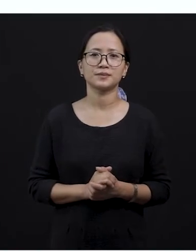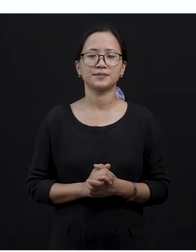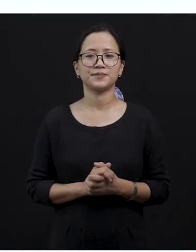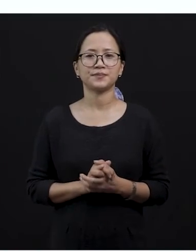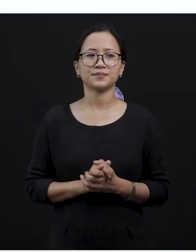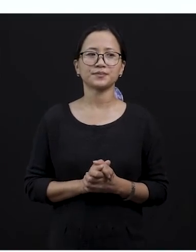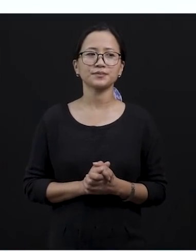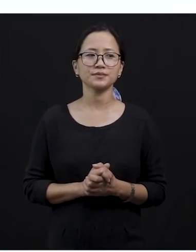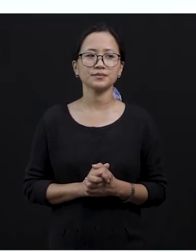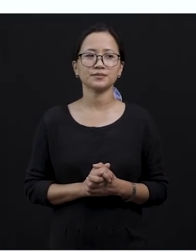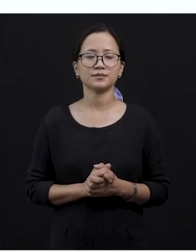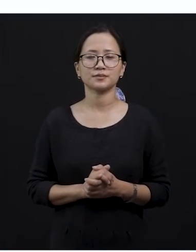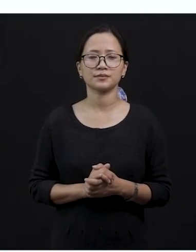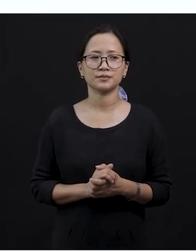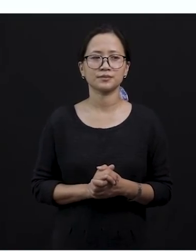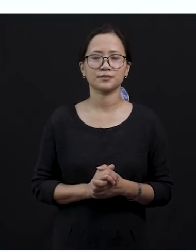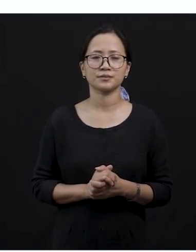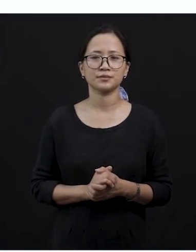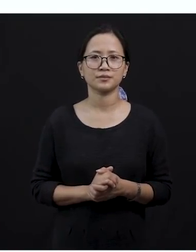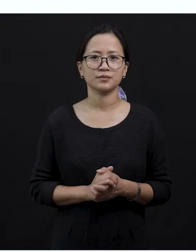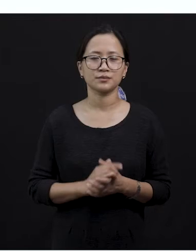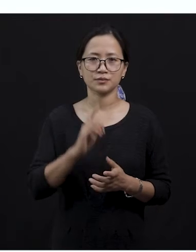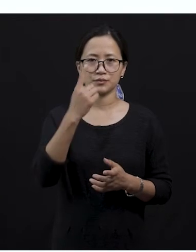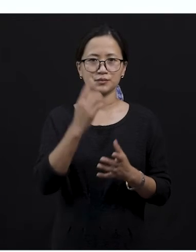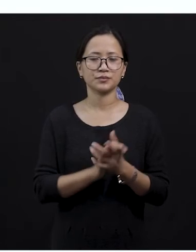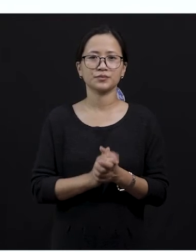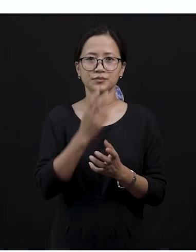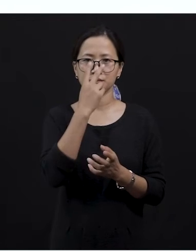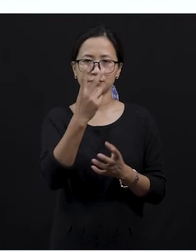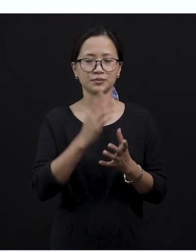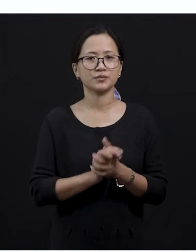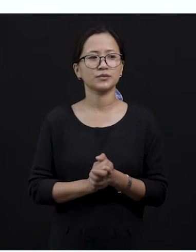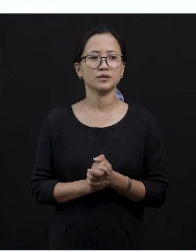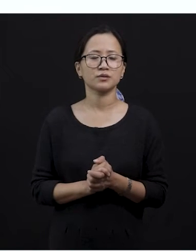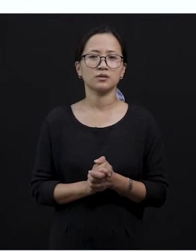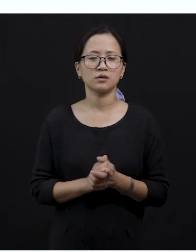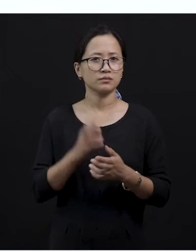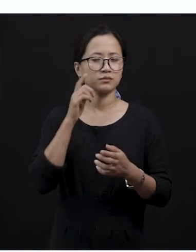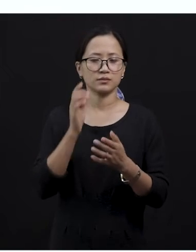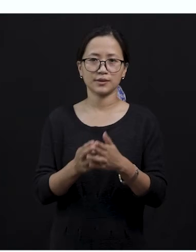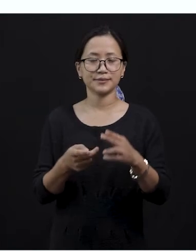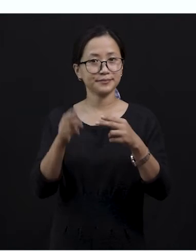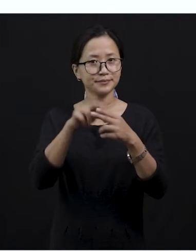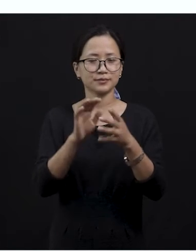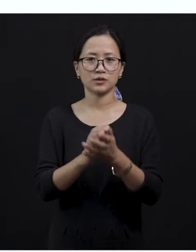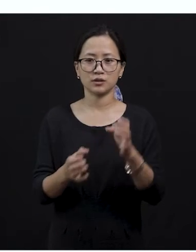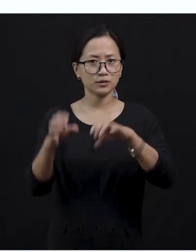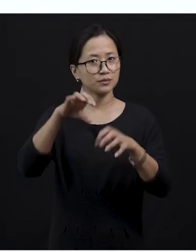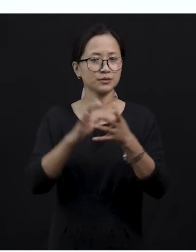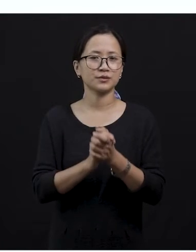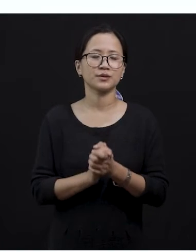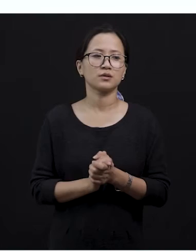solid. All right, then let us do one more. Okay, one more experiment. See, in a glass of water,